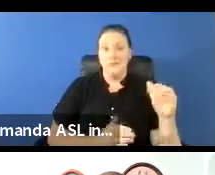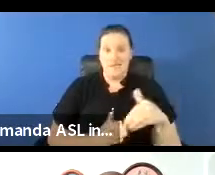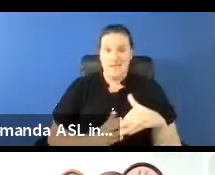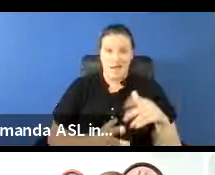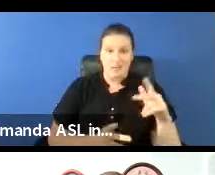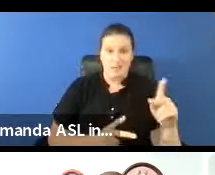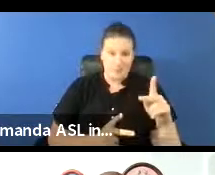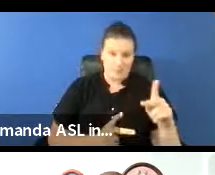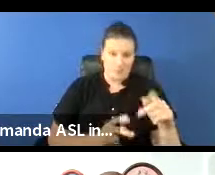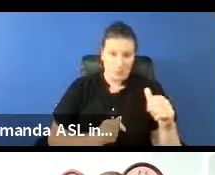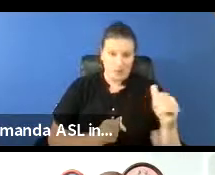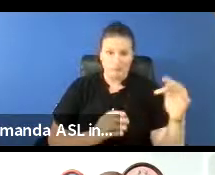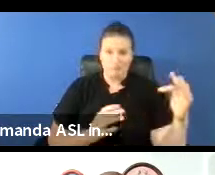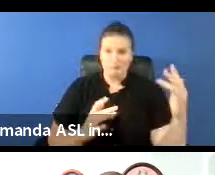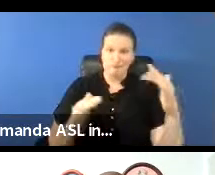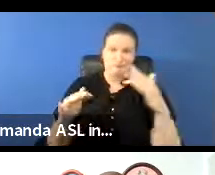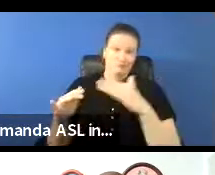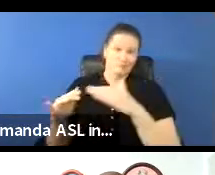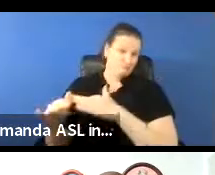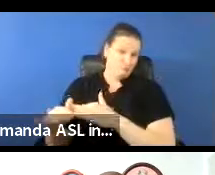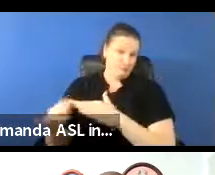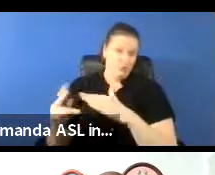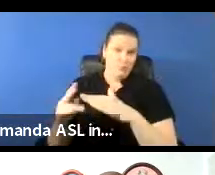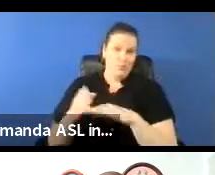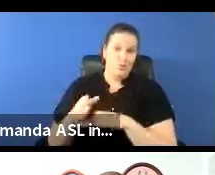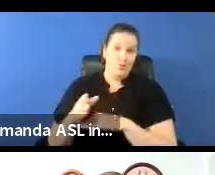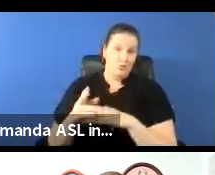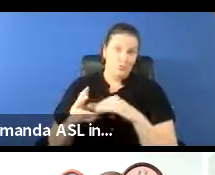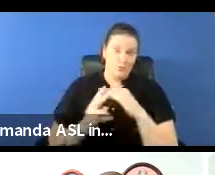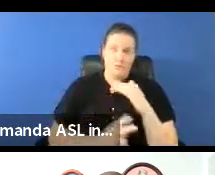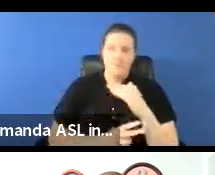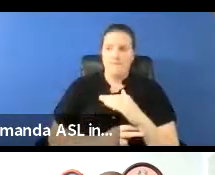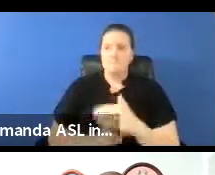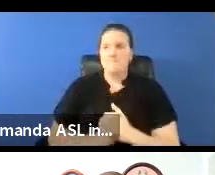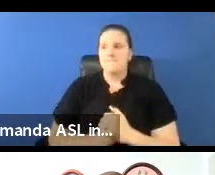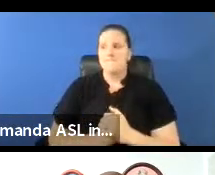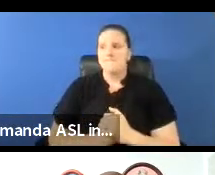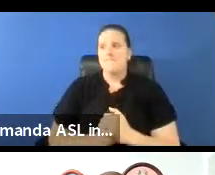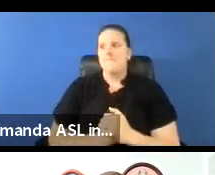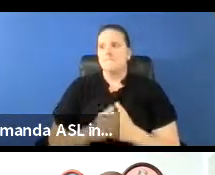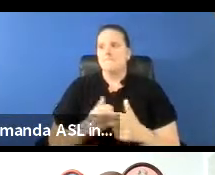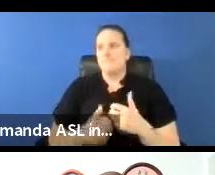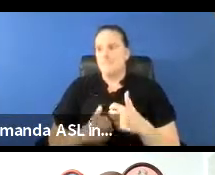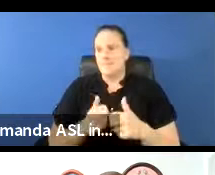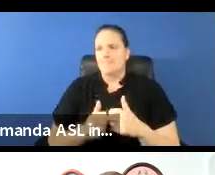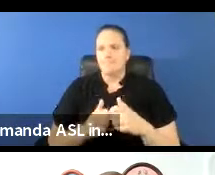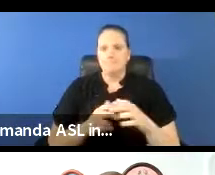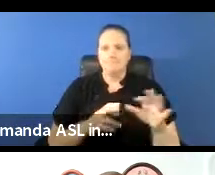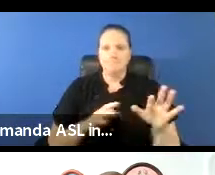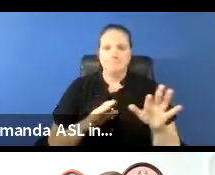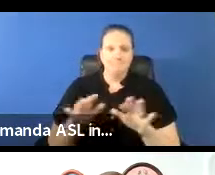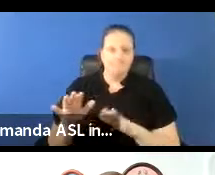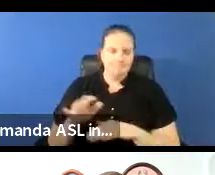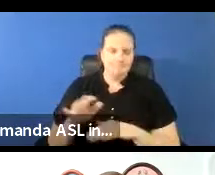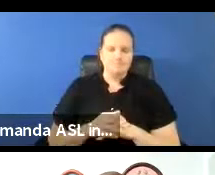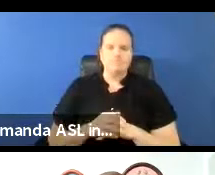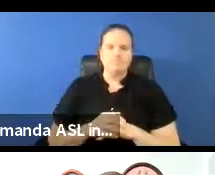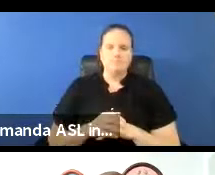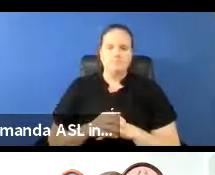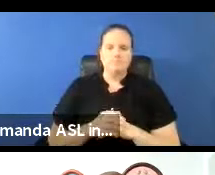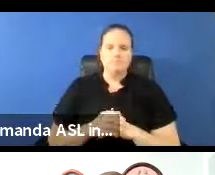are trying to cross this location. So we have looked into these issues. We've